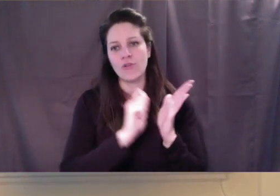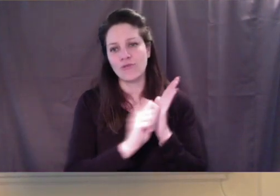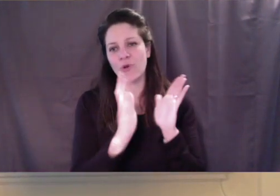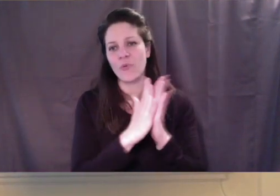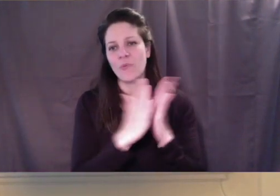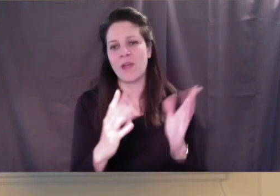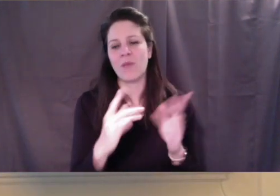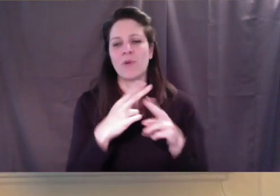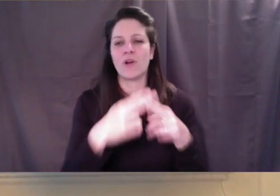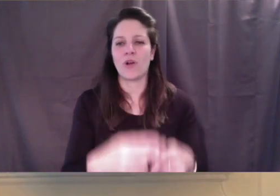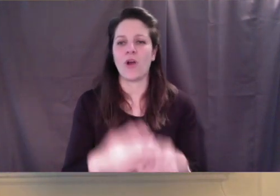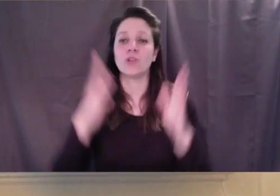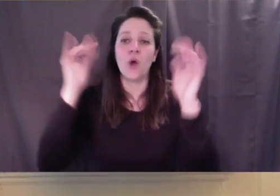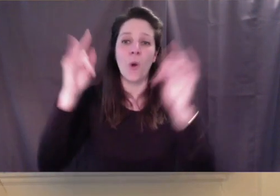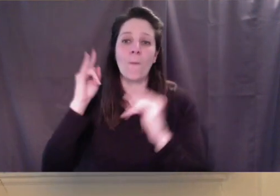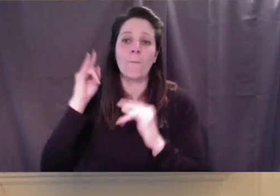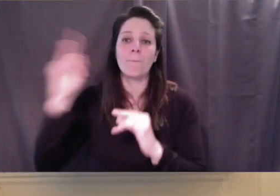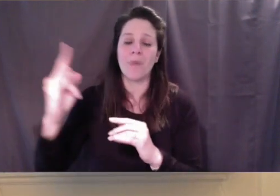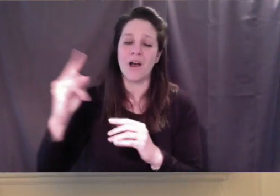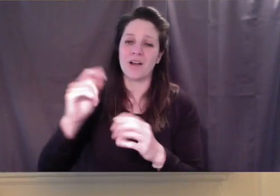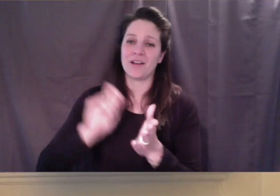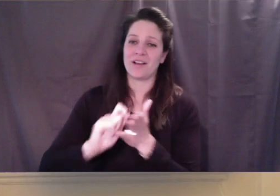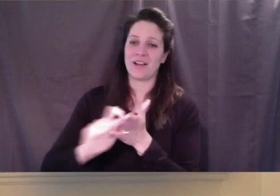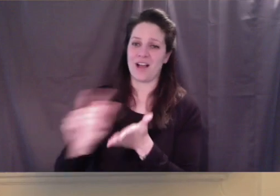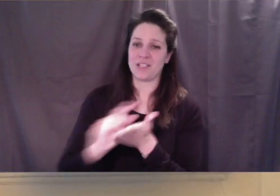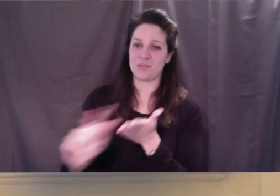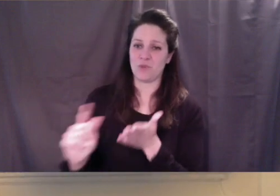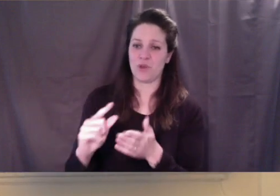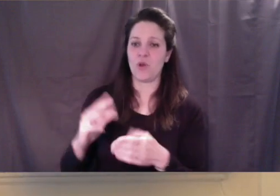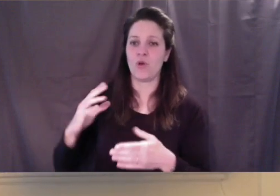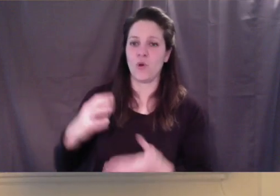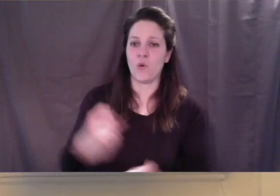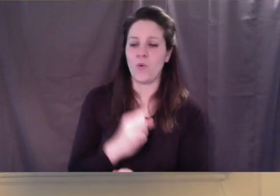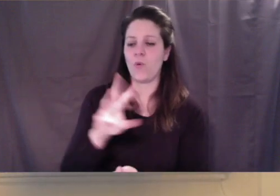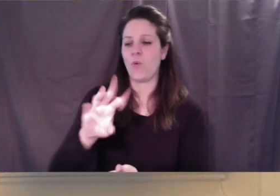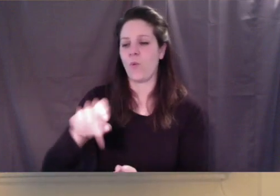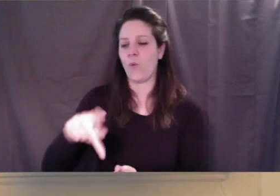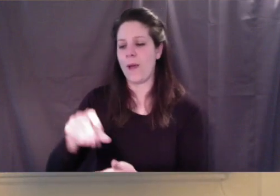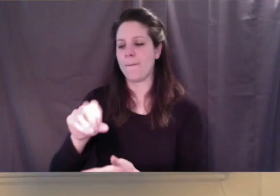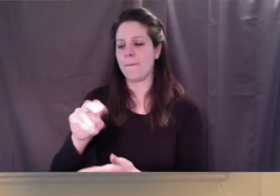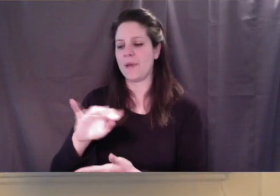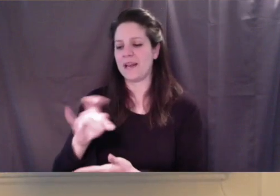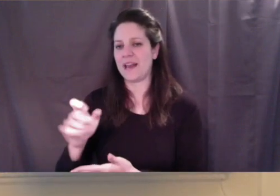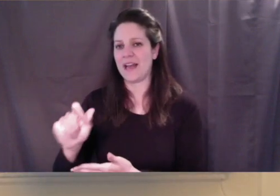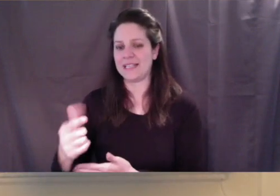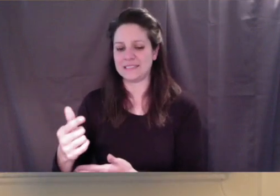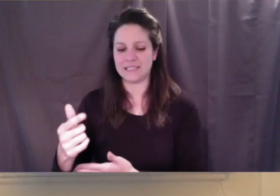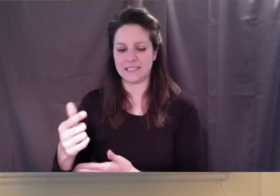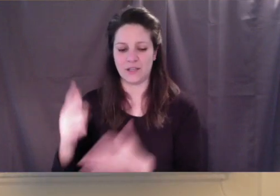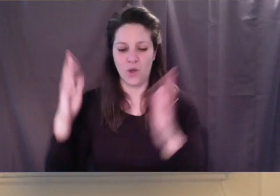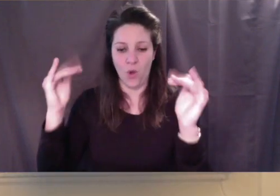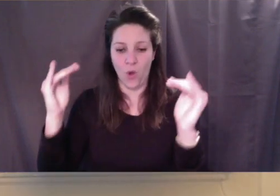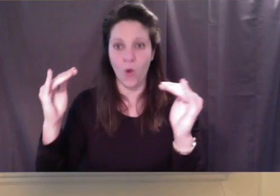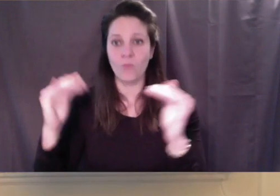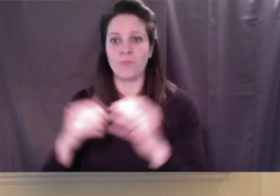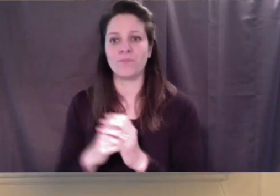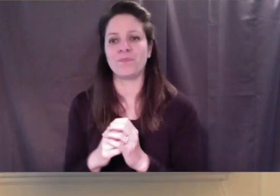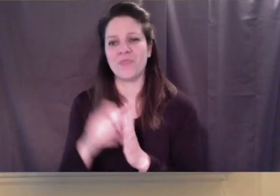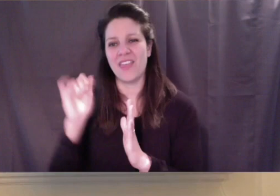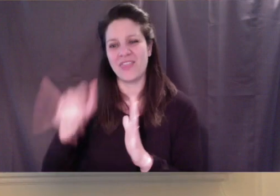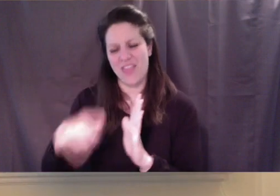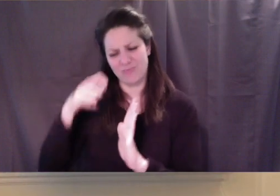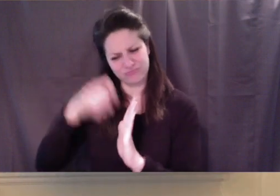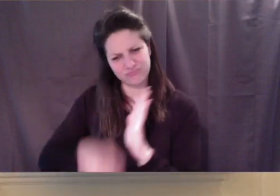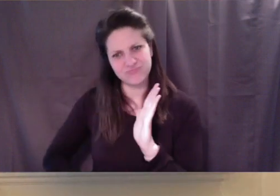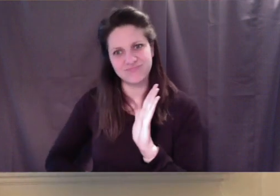The Hope Punk Gospel, Weaponizing Optimism in Resistance to a Grim, Dark World. And I think